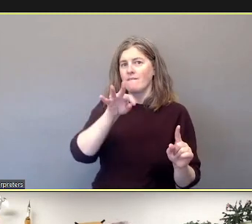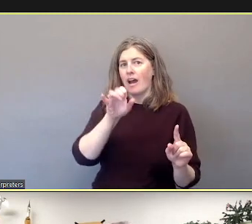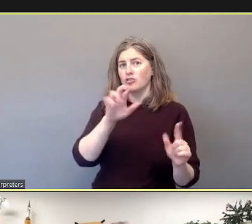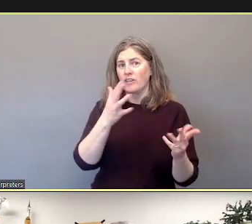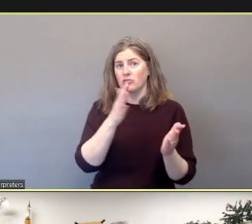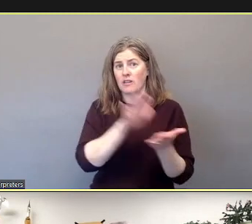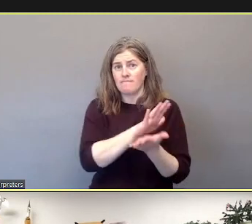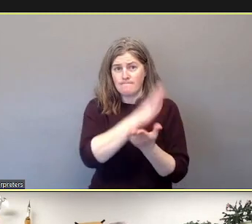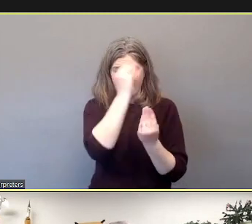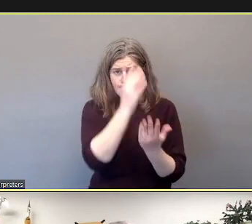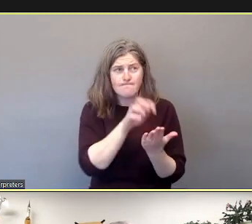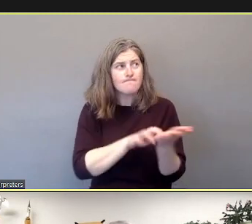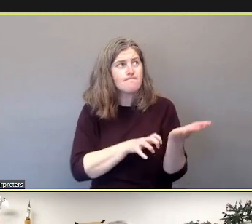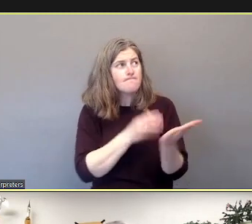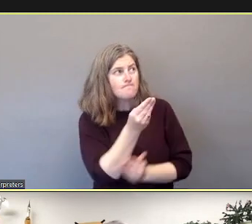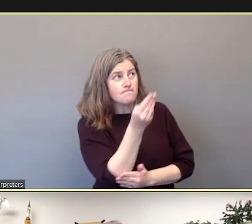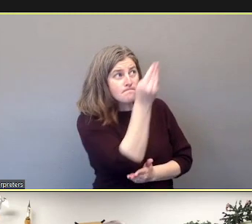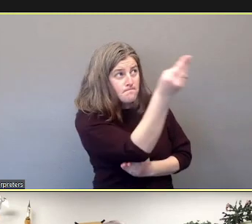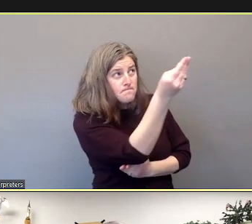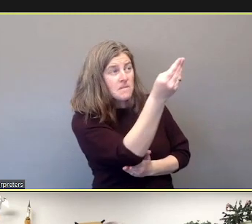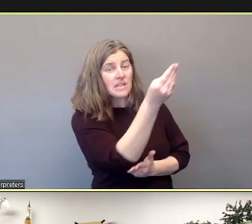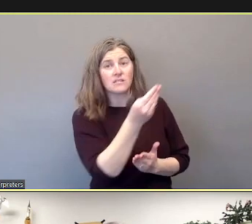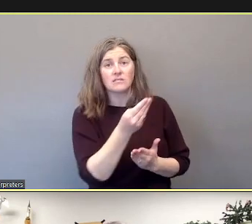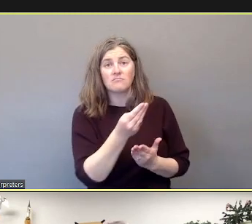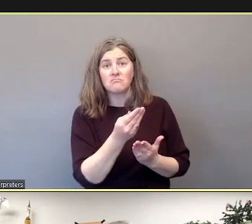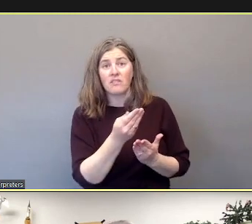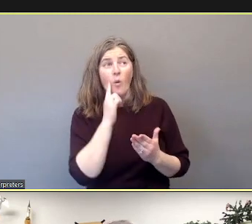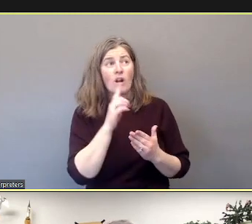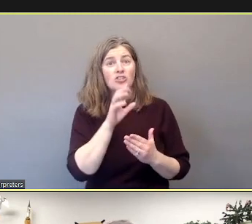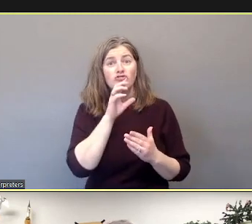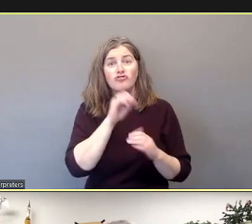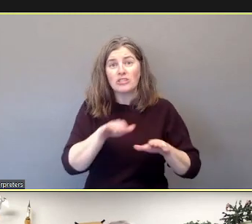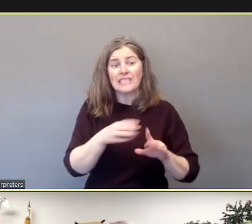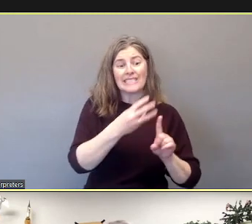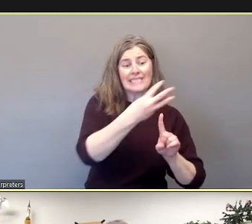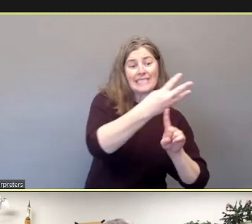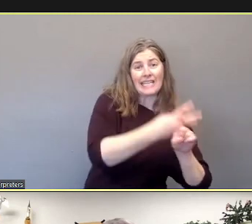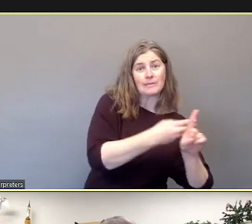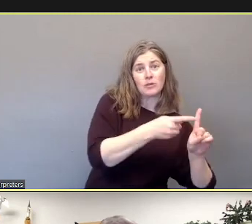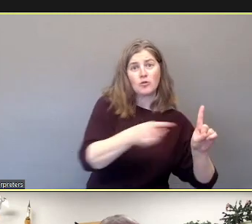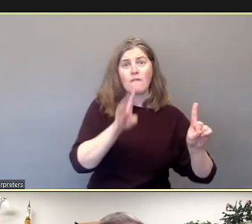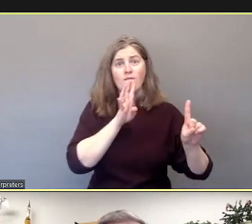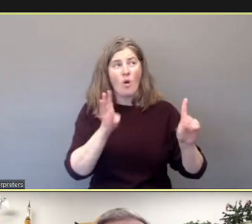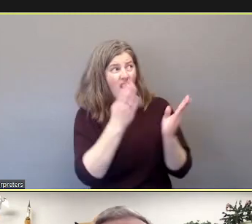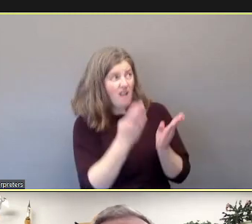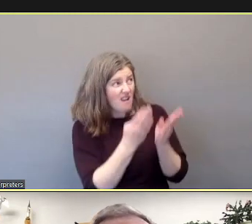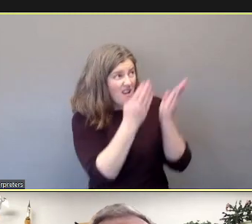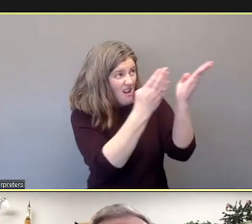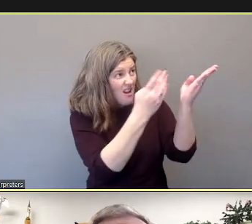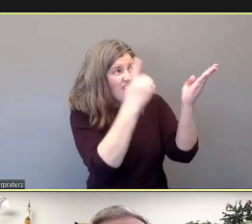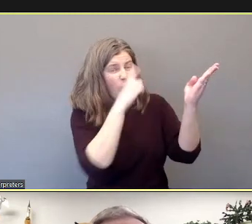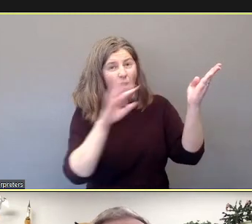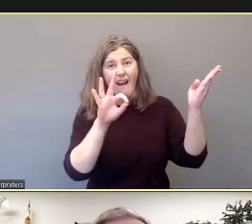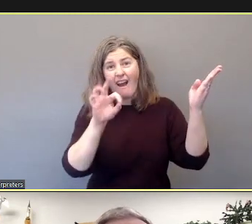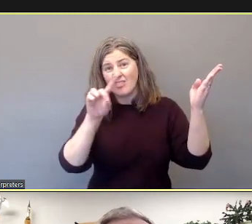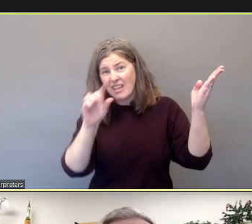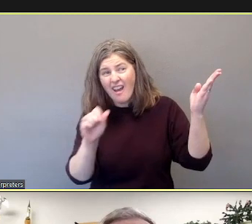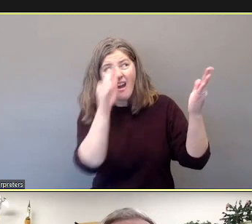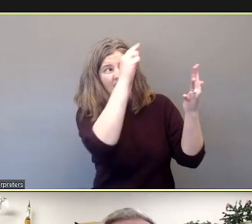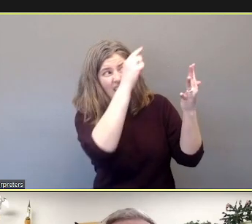for children 6 months to 4 years old for EUA status. That will be reviewed by the various federal